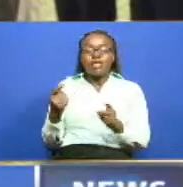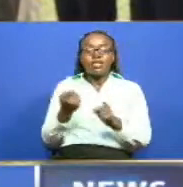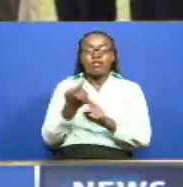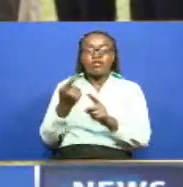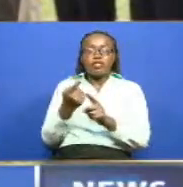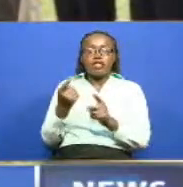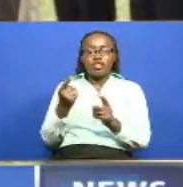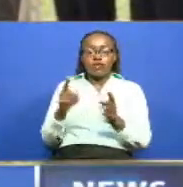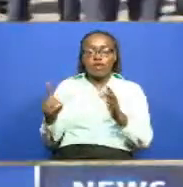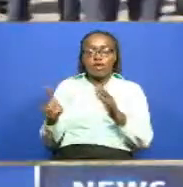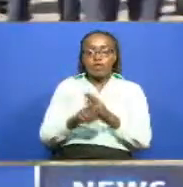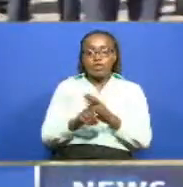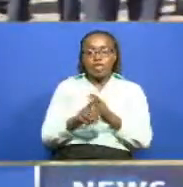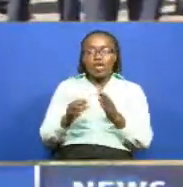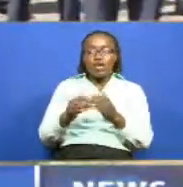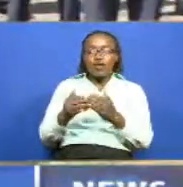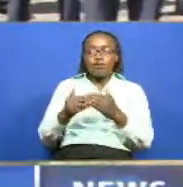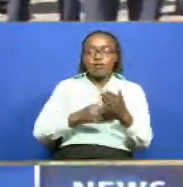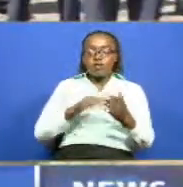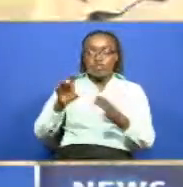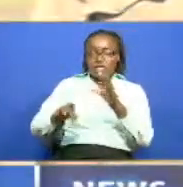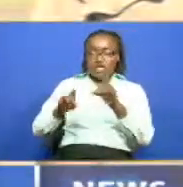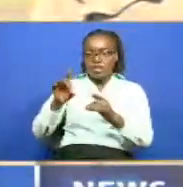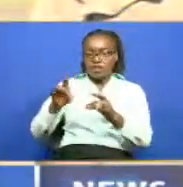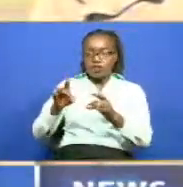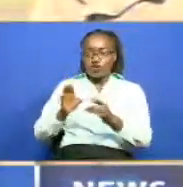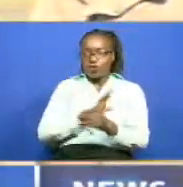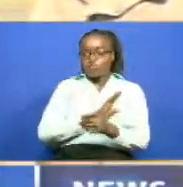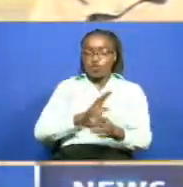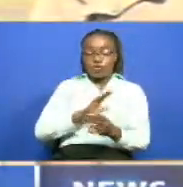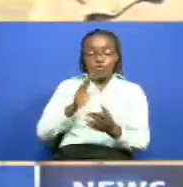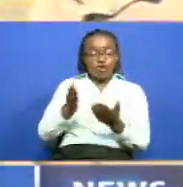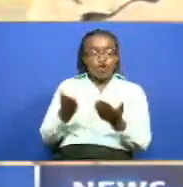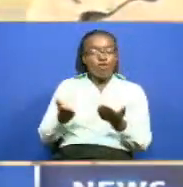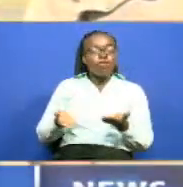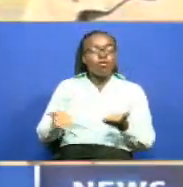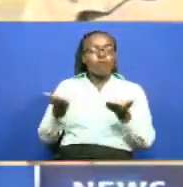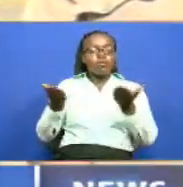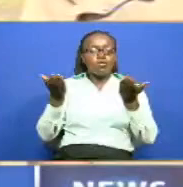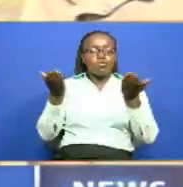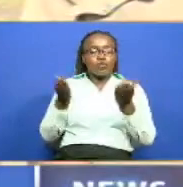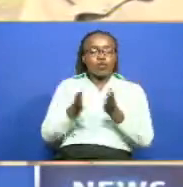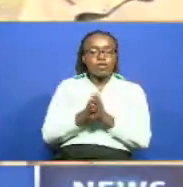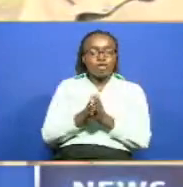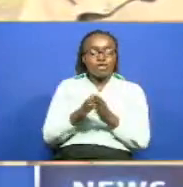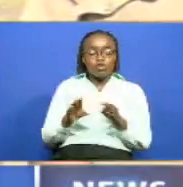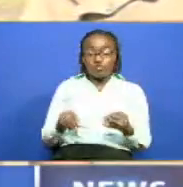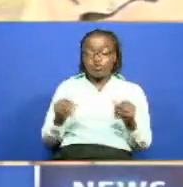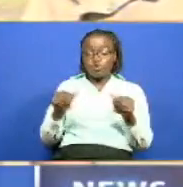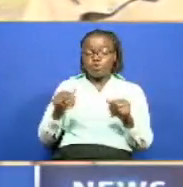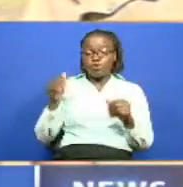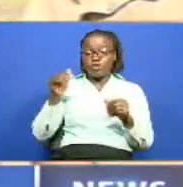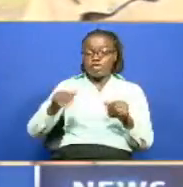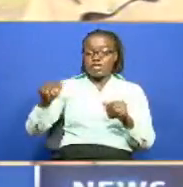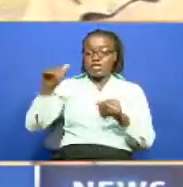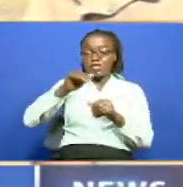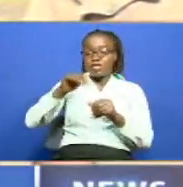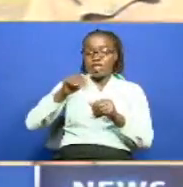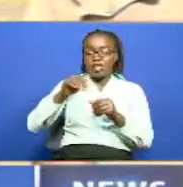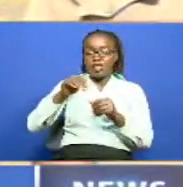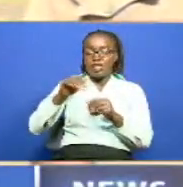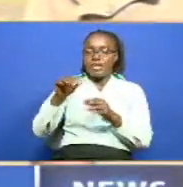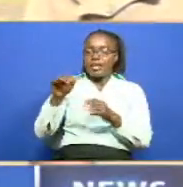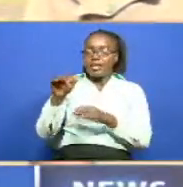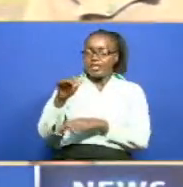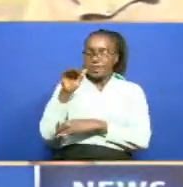to appear before the county selection board for promotion interviews. Who are there, who have qualified, the senior in ranks, those who have done examinations